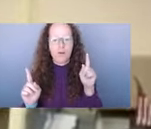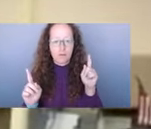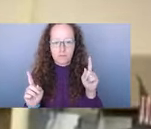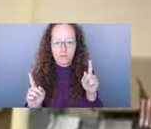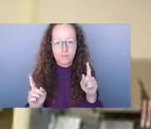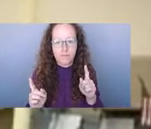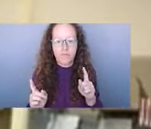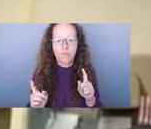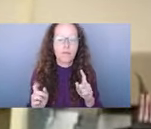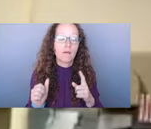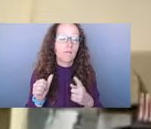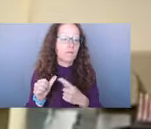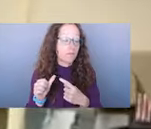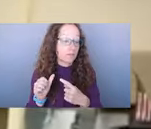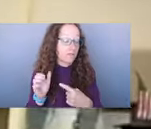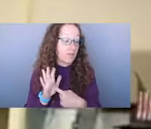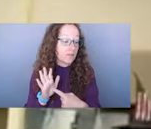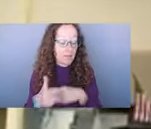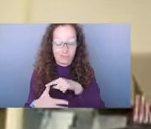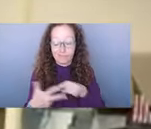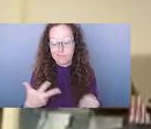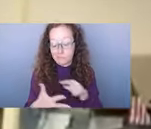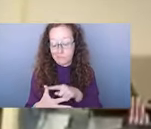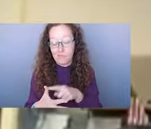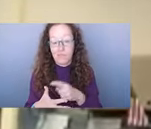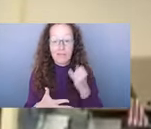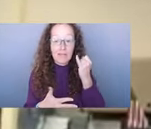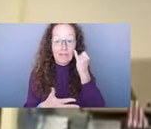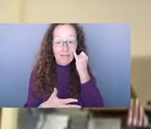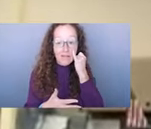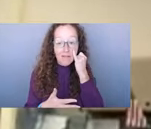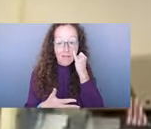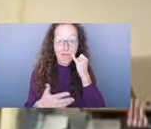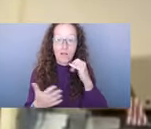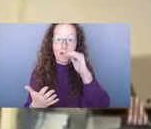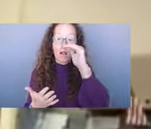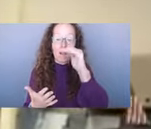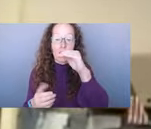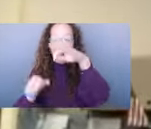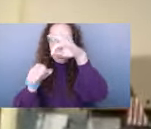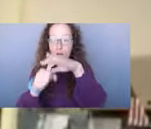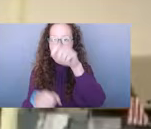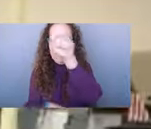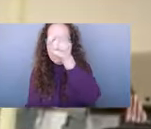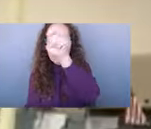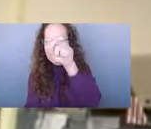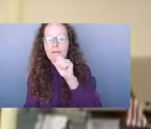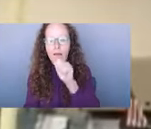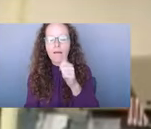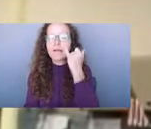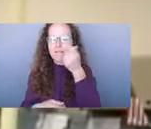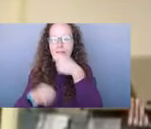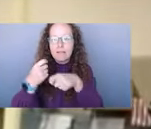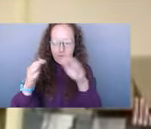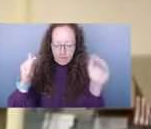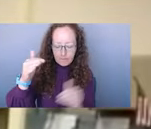tabulators cannot read handwriting. Another is sometimes a voter doesn't fill in a sufficient amount of the oval, right? So we need to send that to a